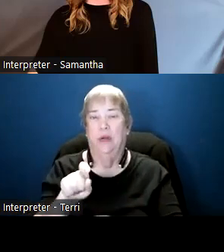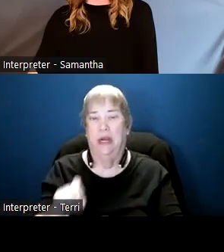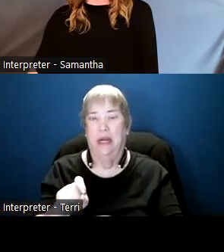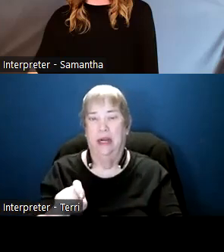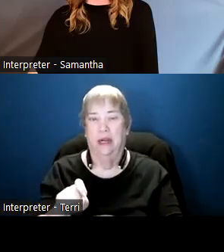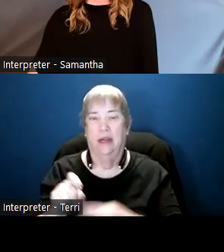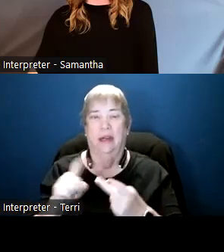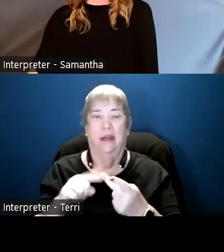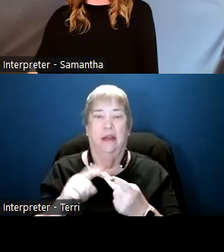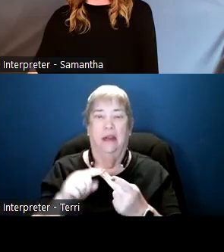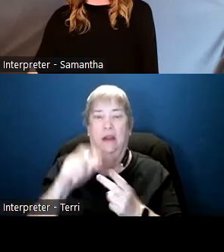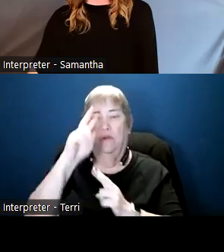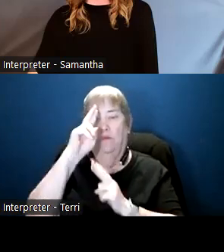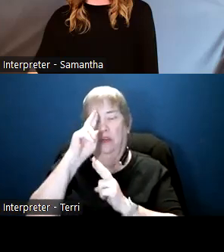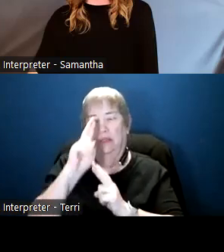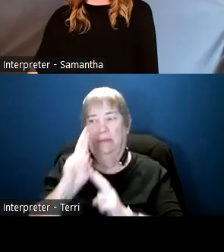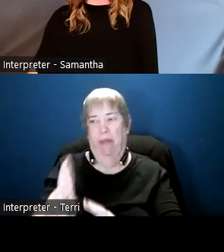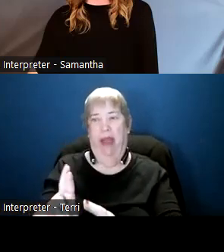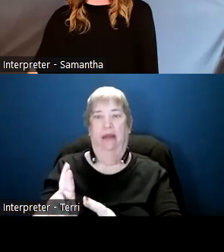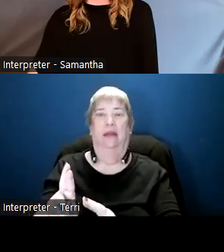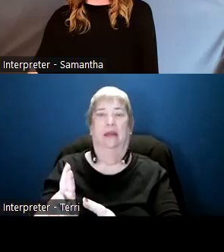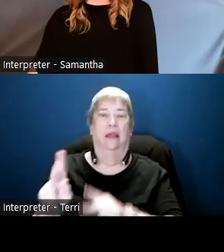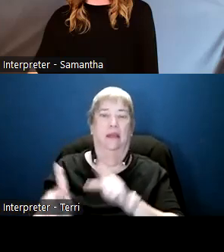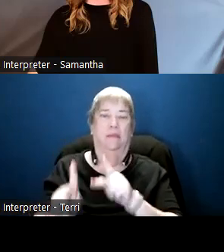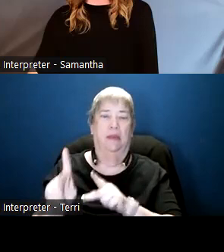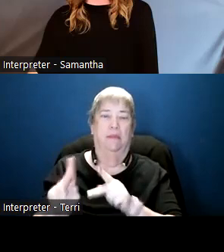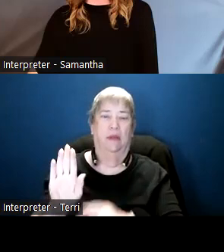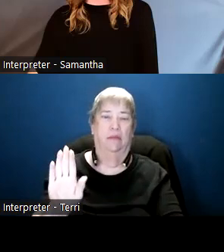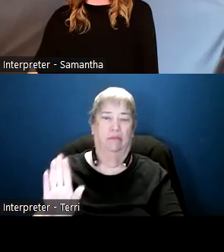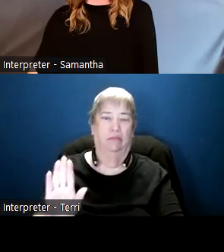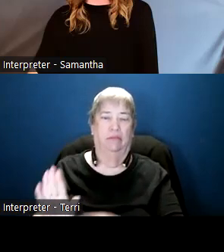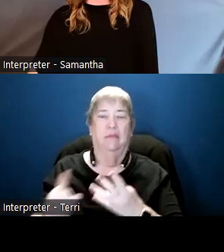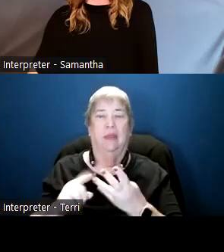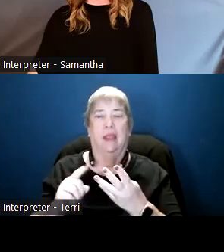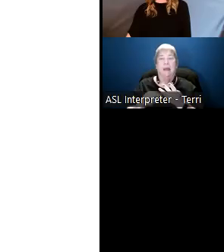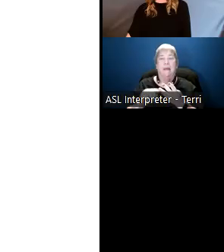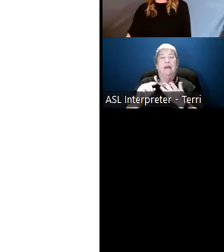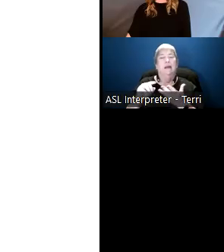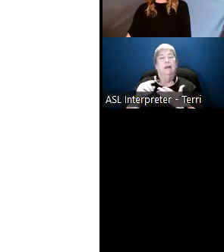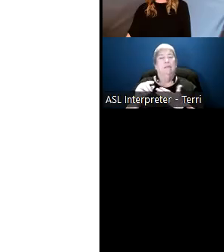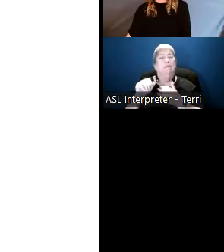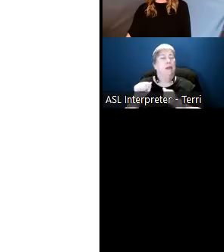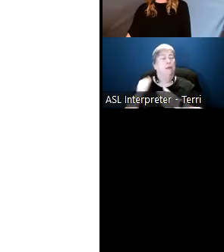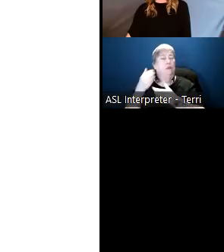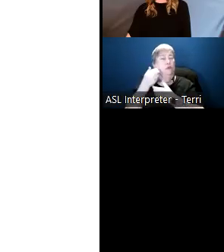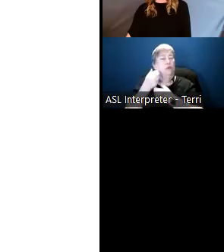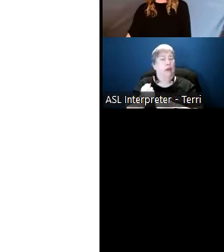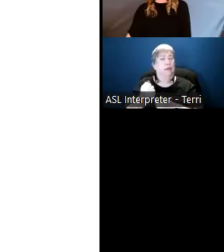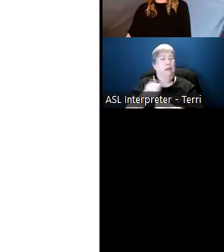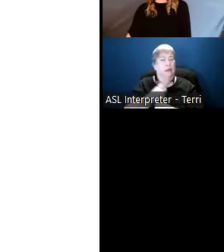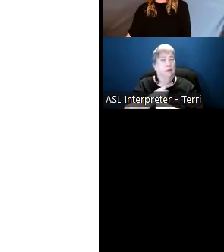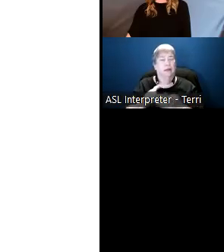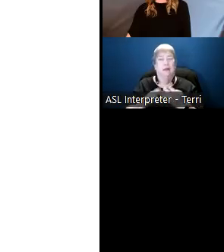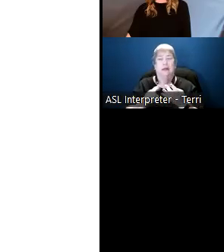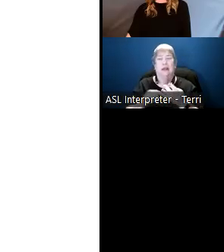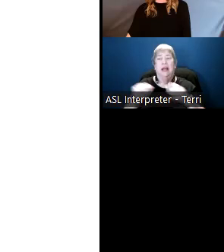inherent dignity and worth of people. They're to behave in a trustworthy manner. They're to challenge social